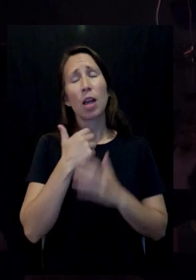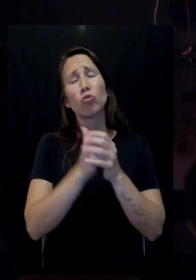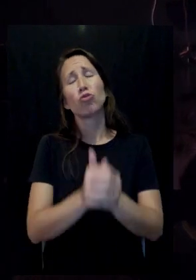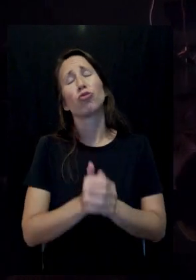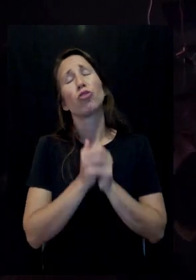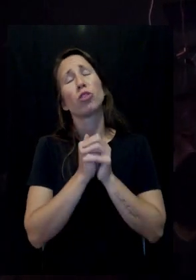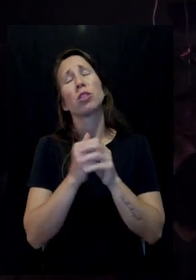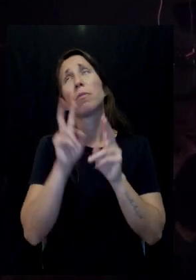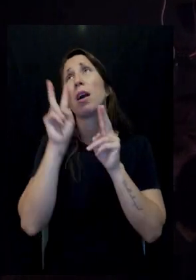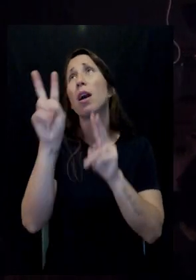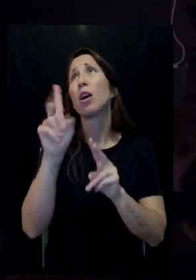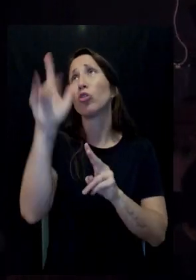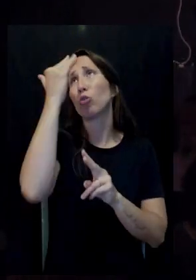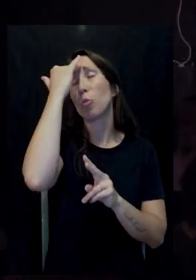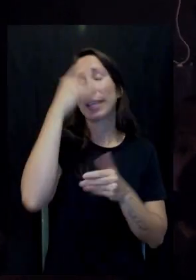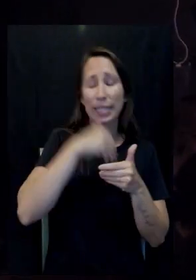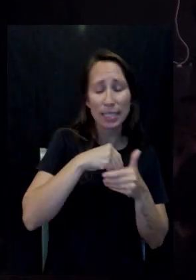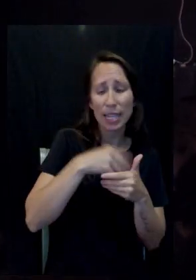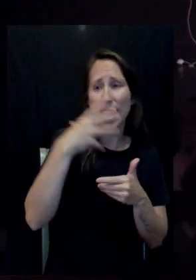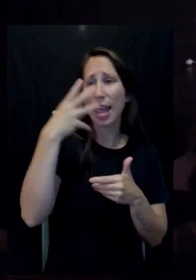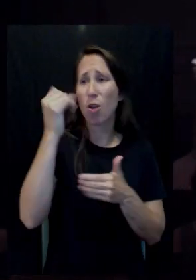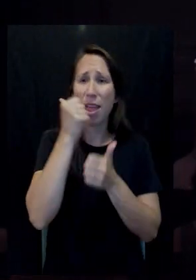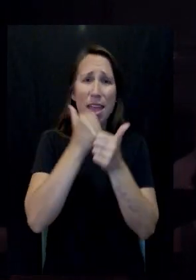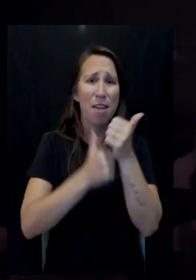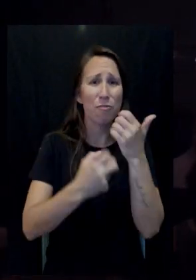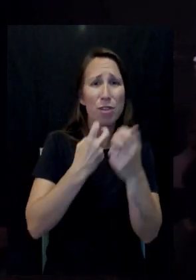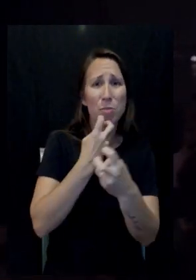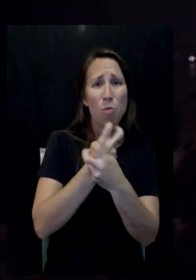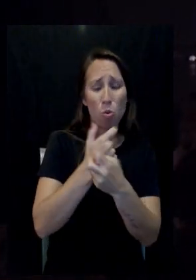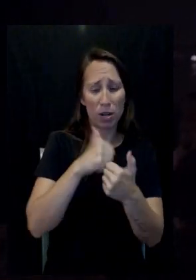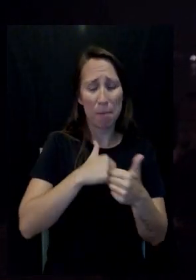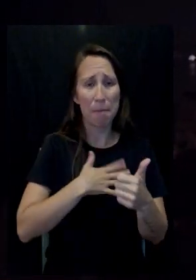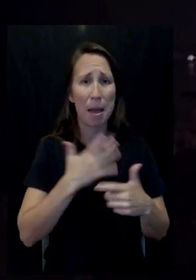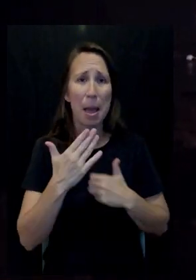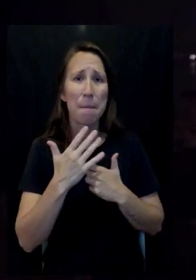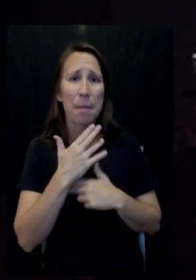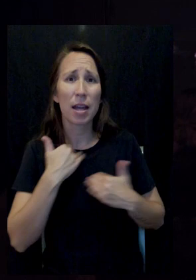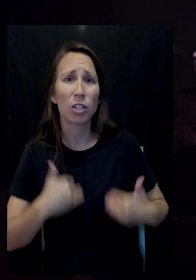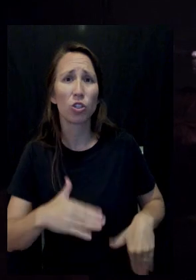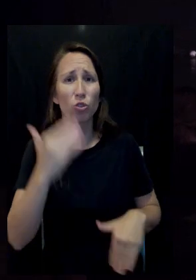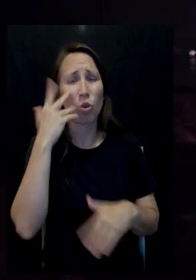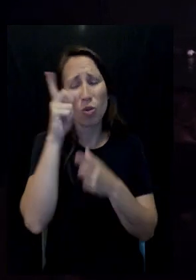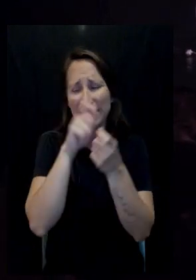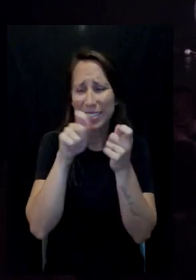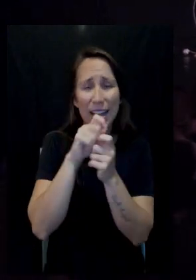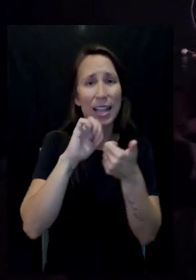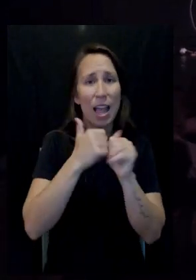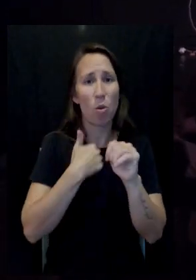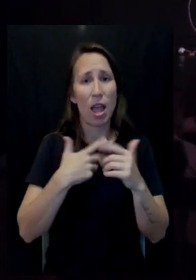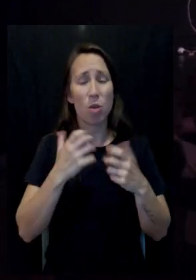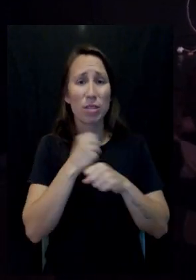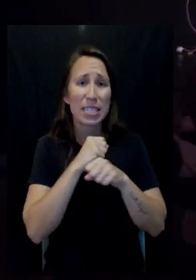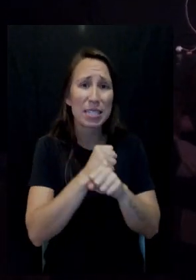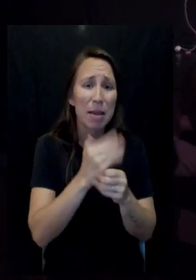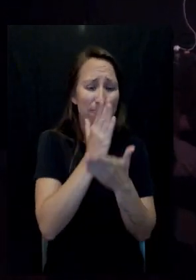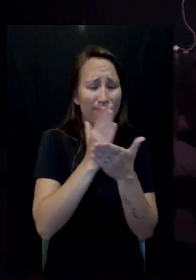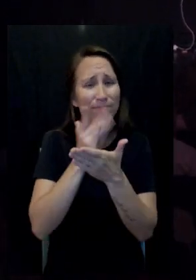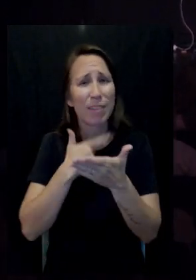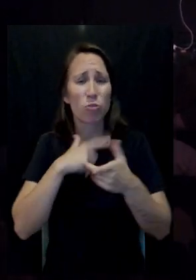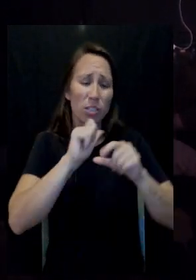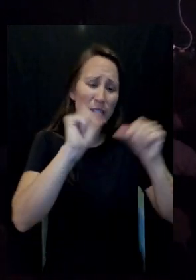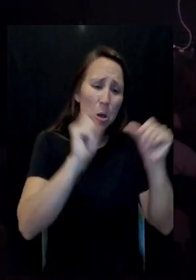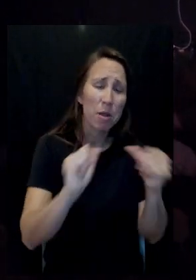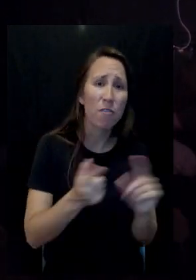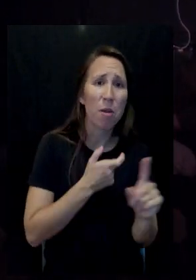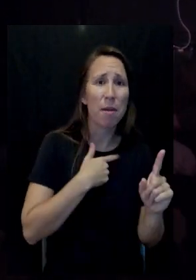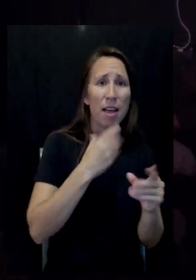It says, I worship in adoration. What a creation. You know me inside and out. You know every bone in my body. You know exactly how I was made, bit by bit.